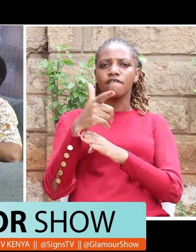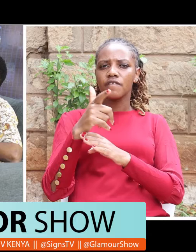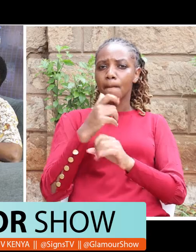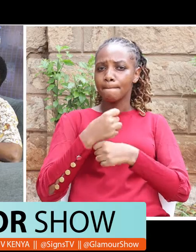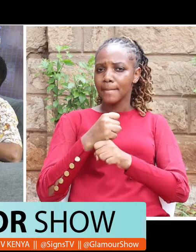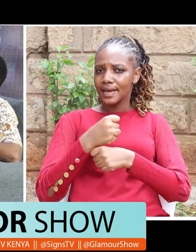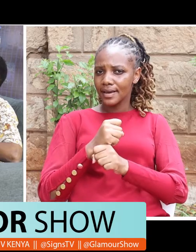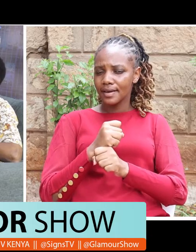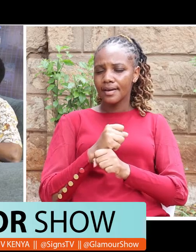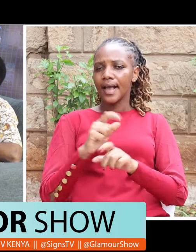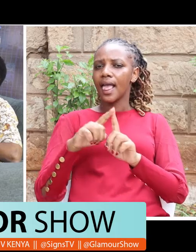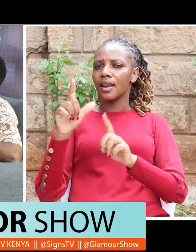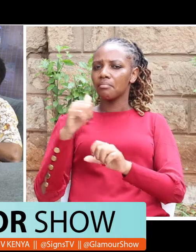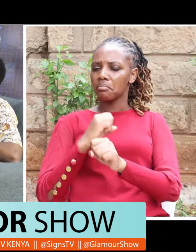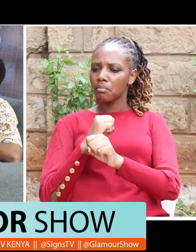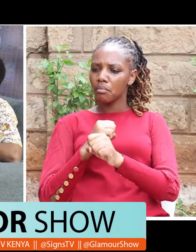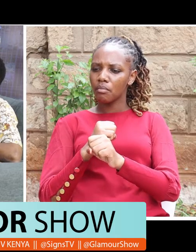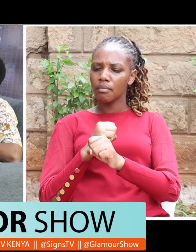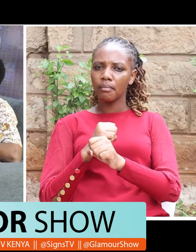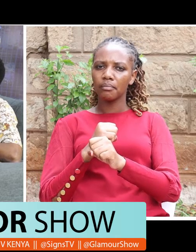filmmaking and theater performances.